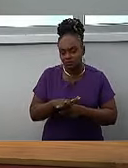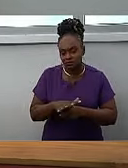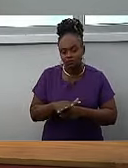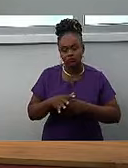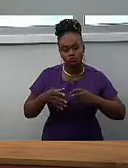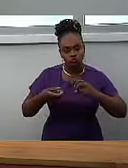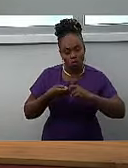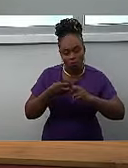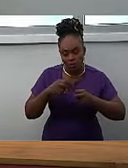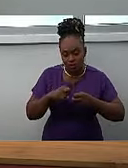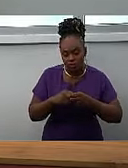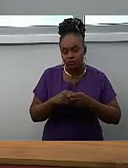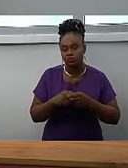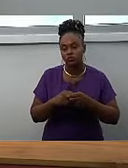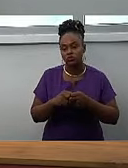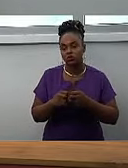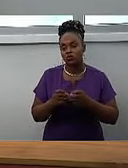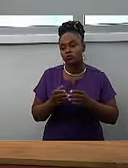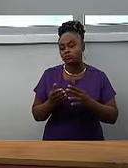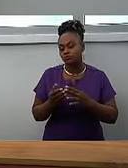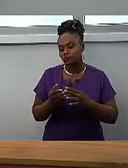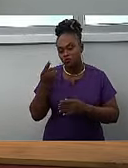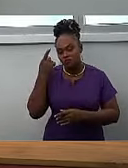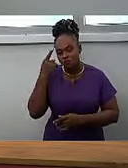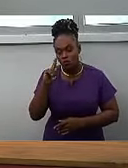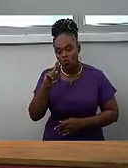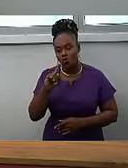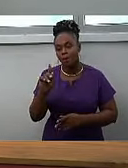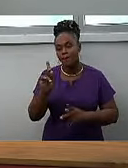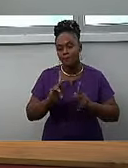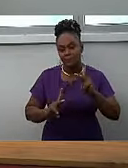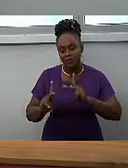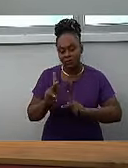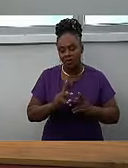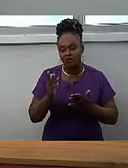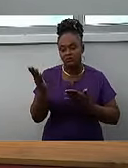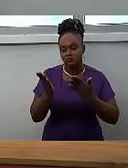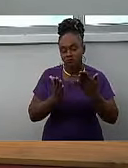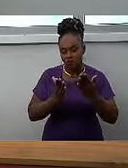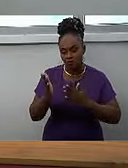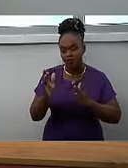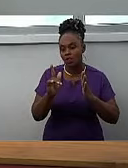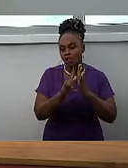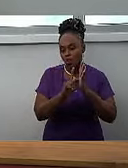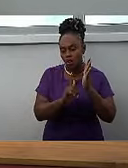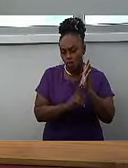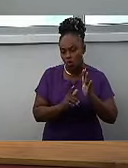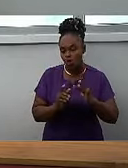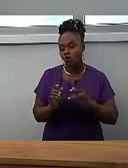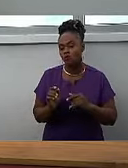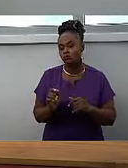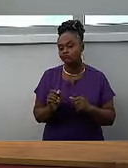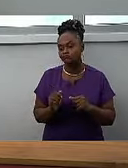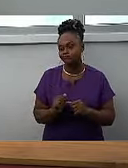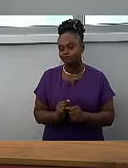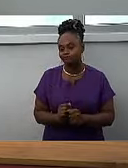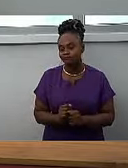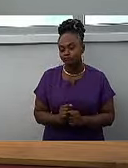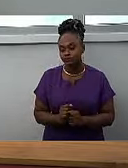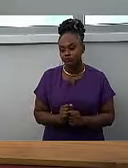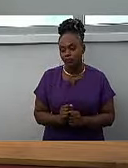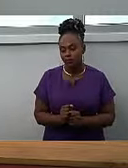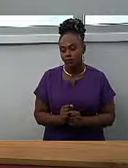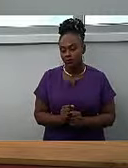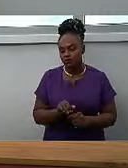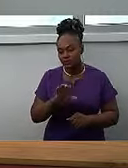to our dedicated law enforcement personnel. This initiative aims to prioritize the